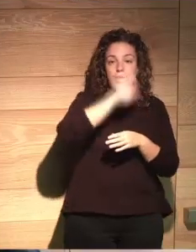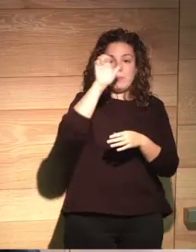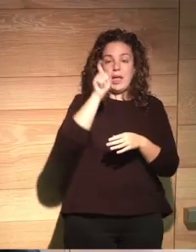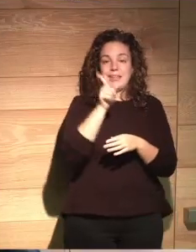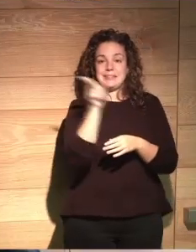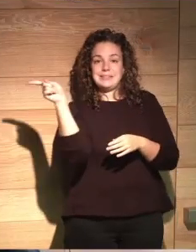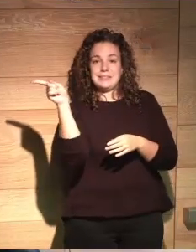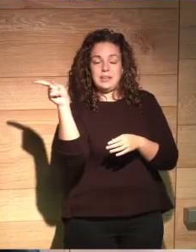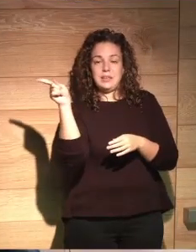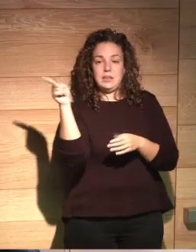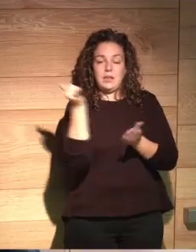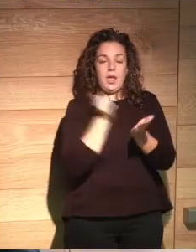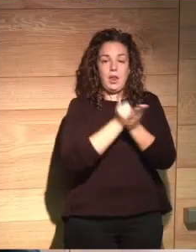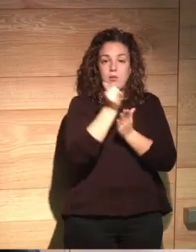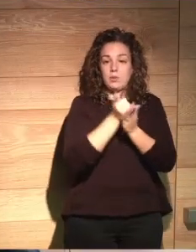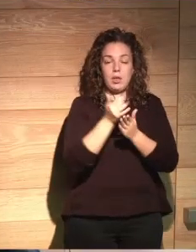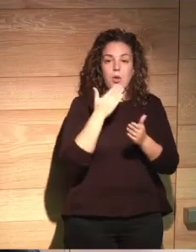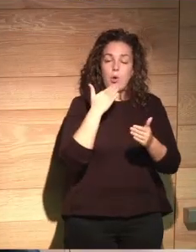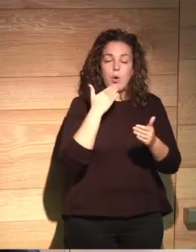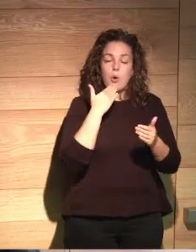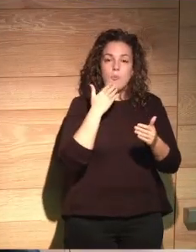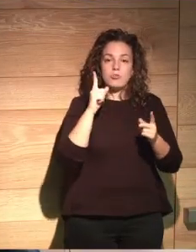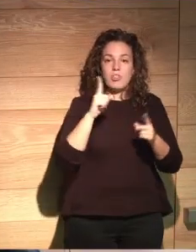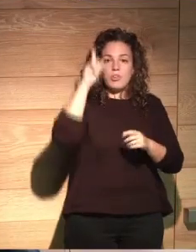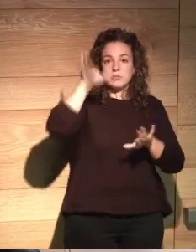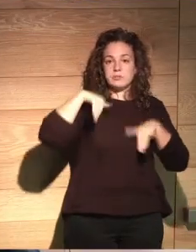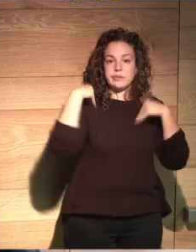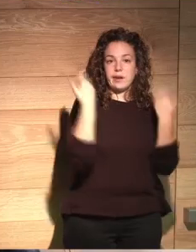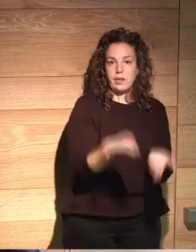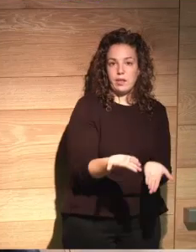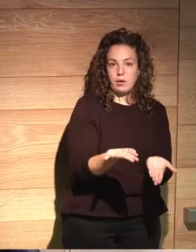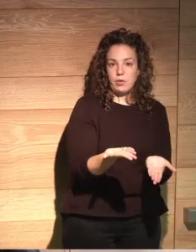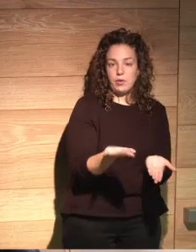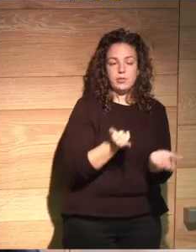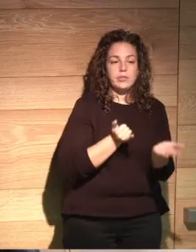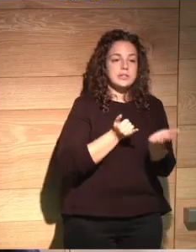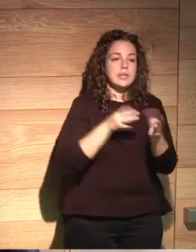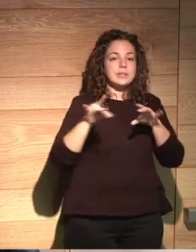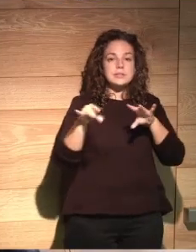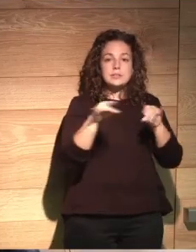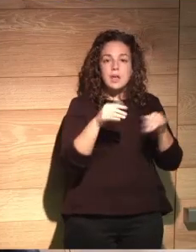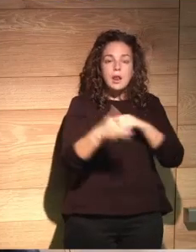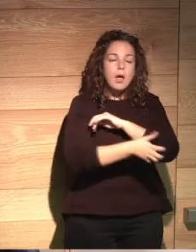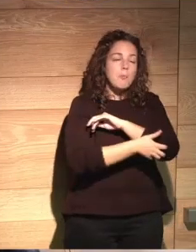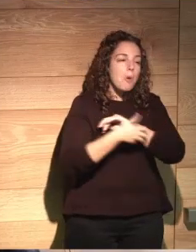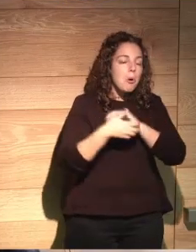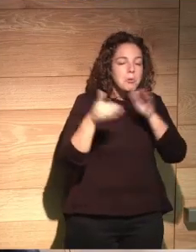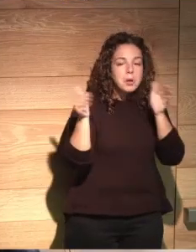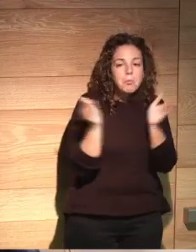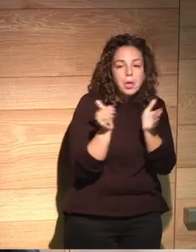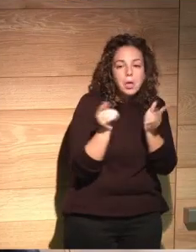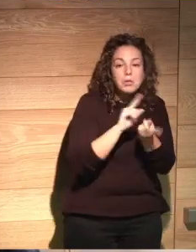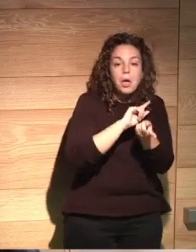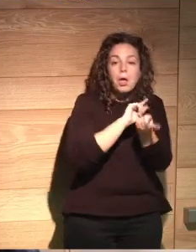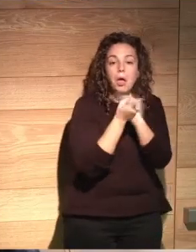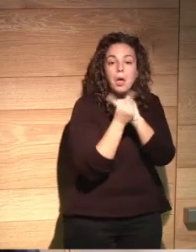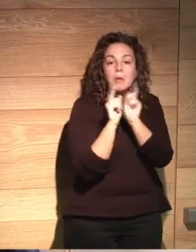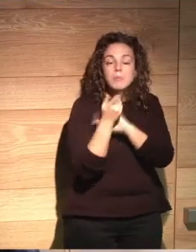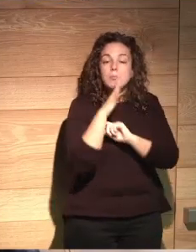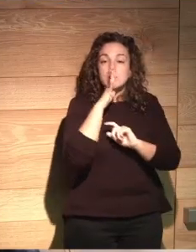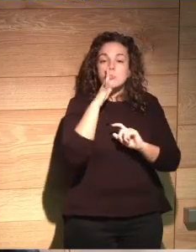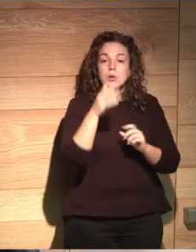for many of these farmers in Eastern Europe countries, that was like a kind of a gift of the